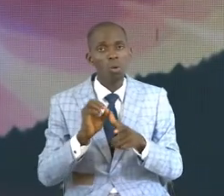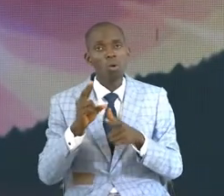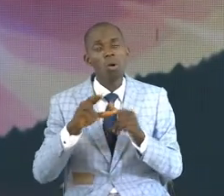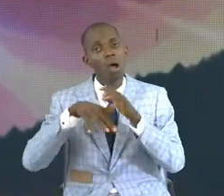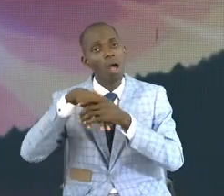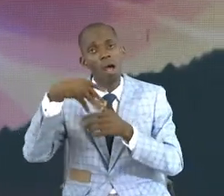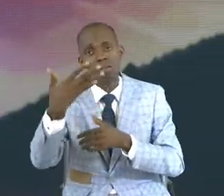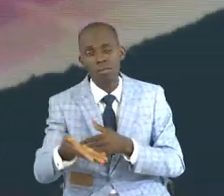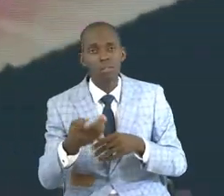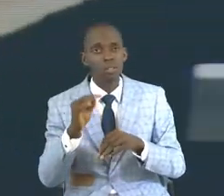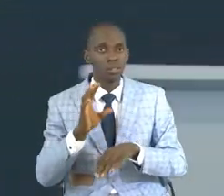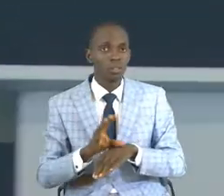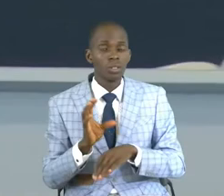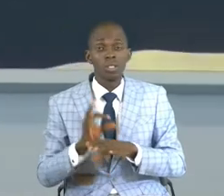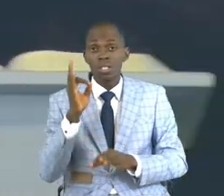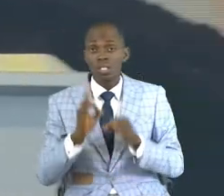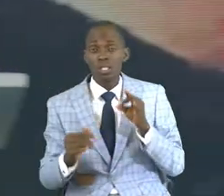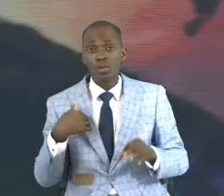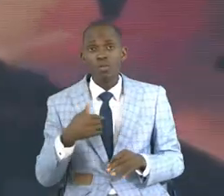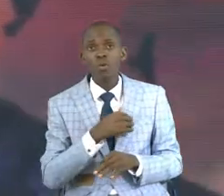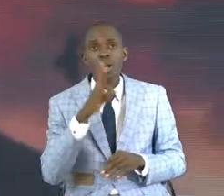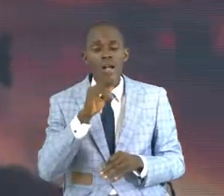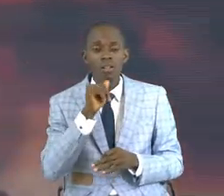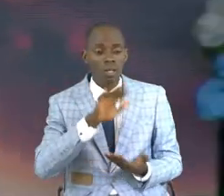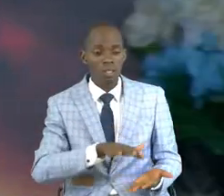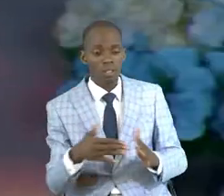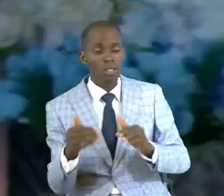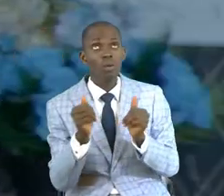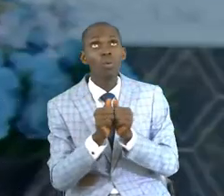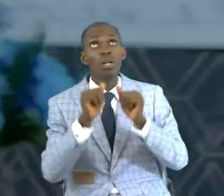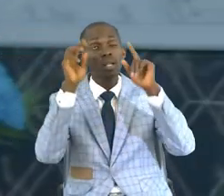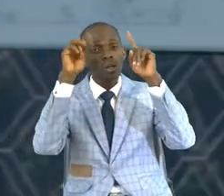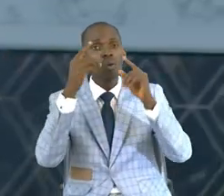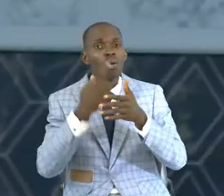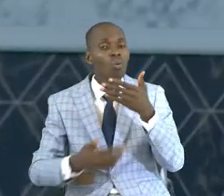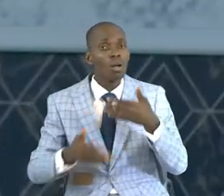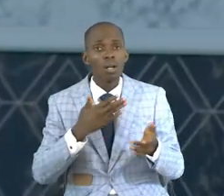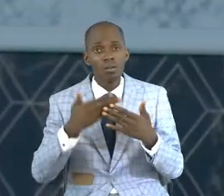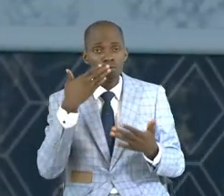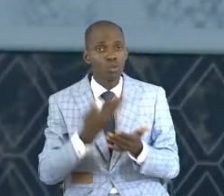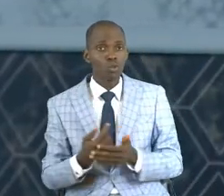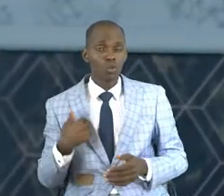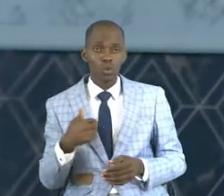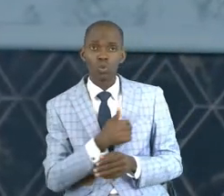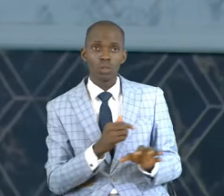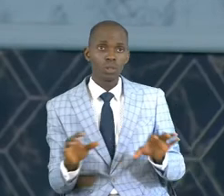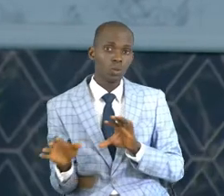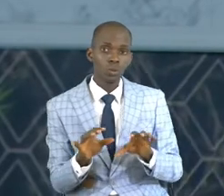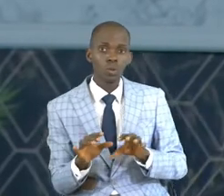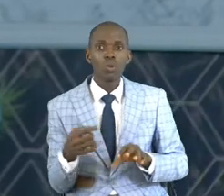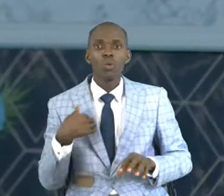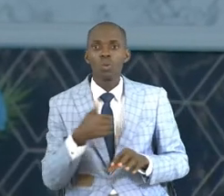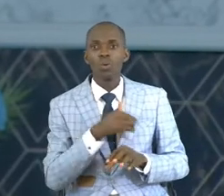church, if we're not dead with Him, whatever good we do, we miss that